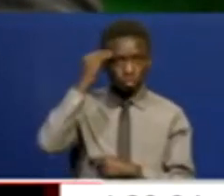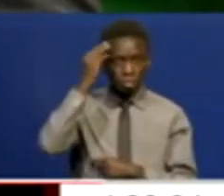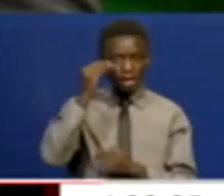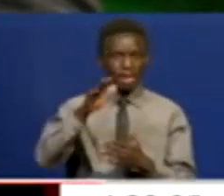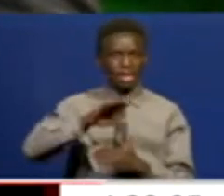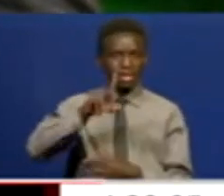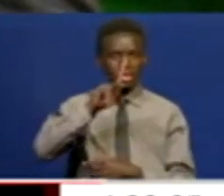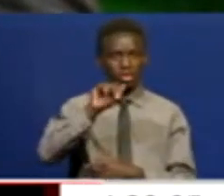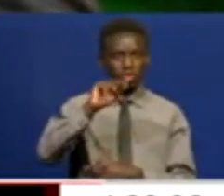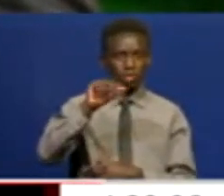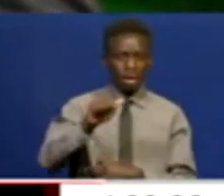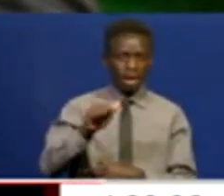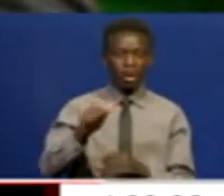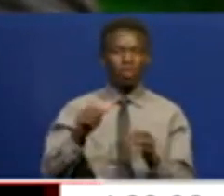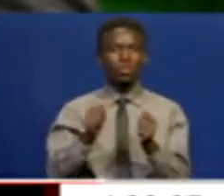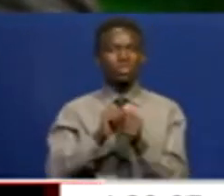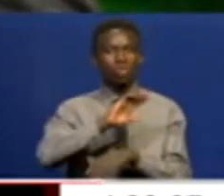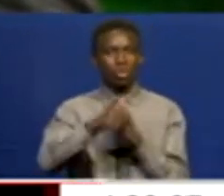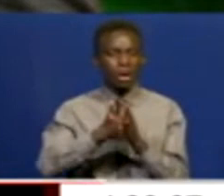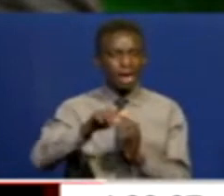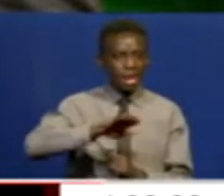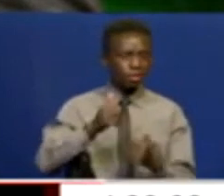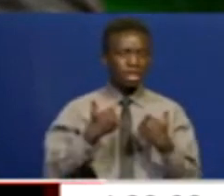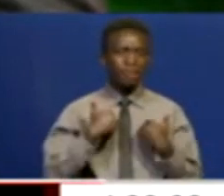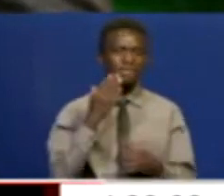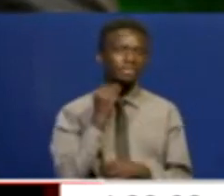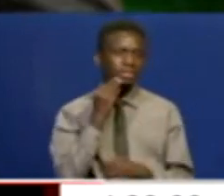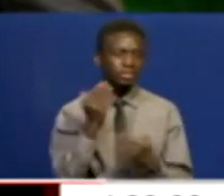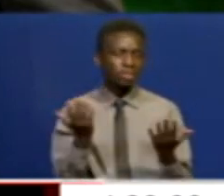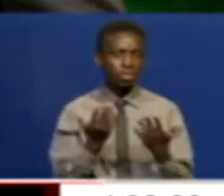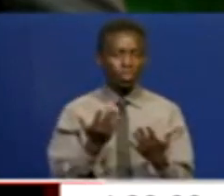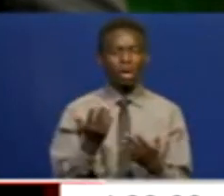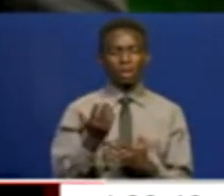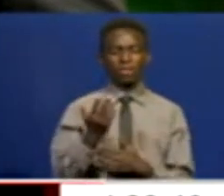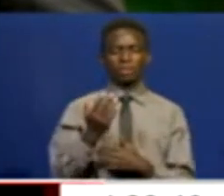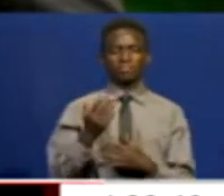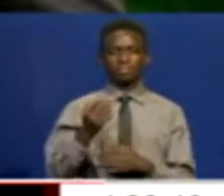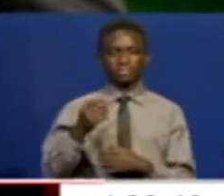an area that has witnessed insecurity incidents in the recent past.